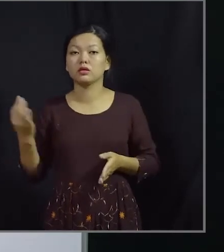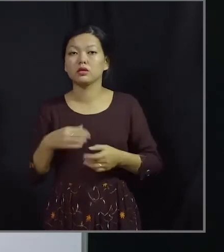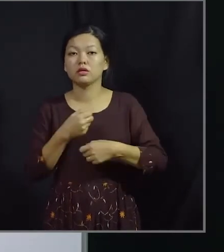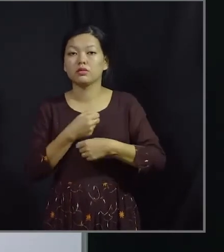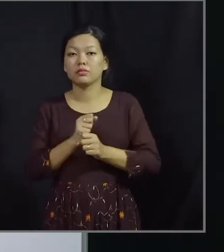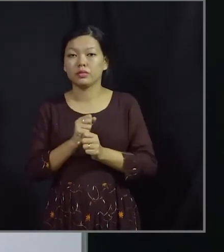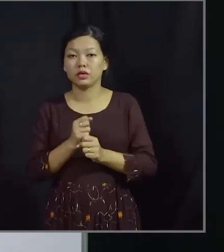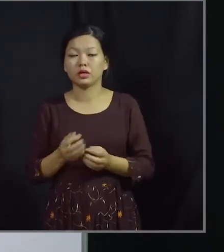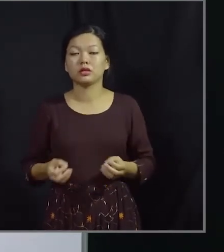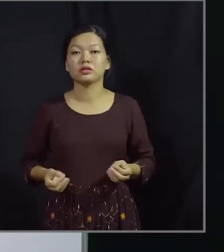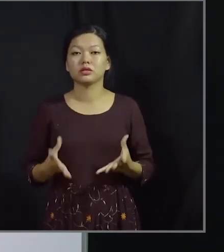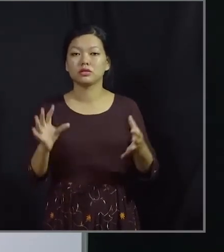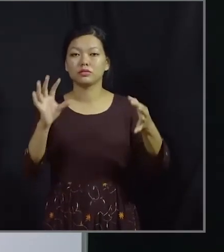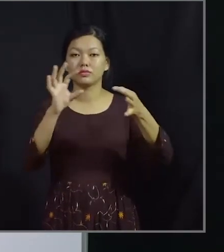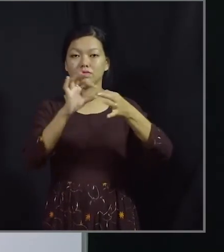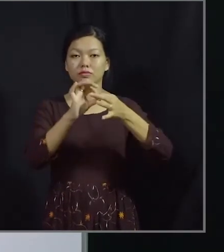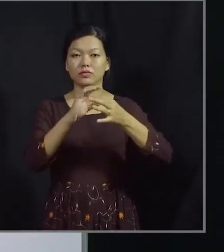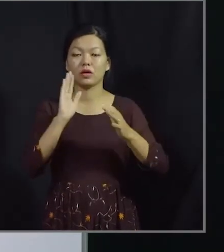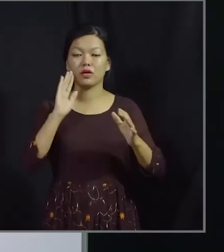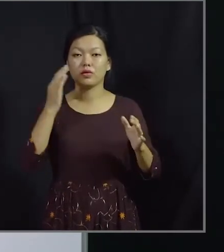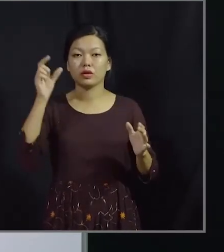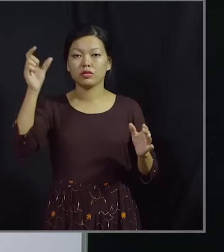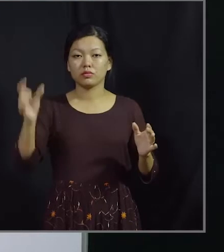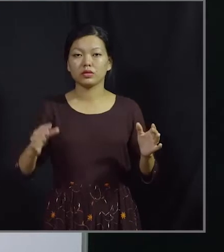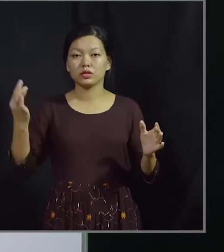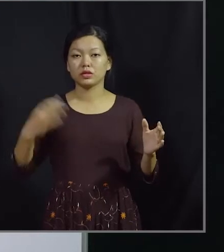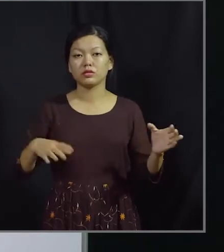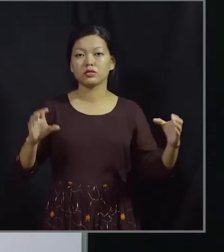under change in the profit sharing ratio, under this,